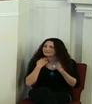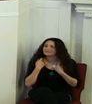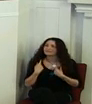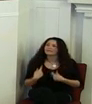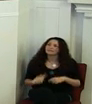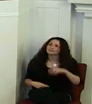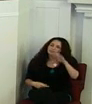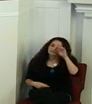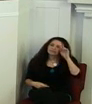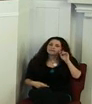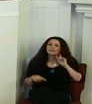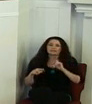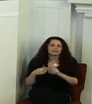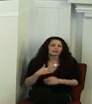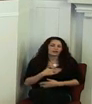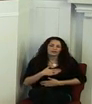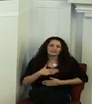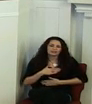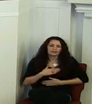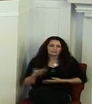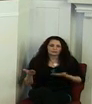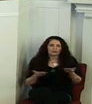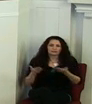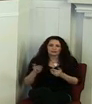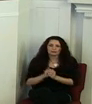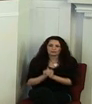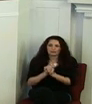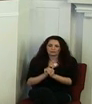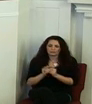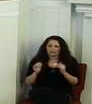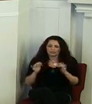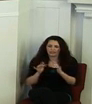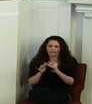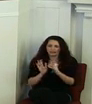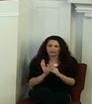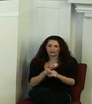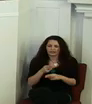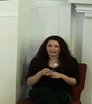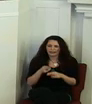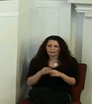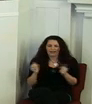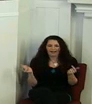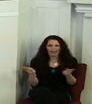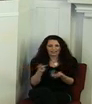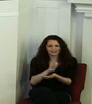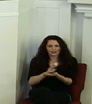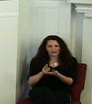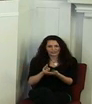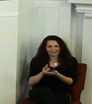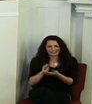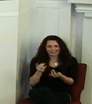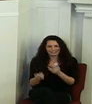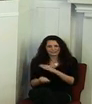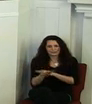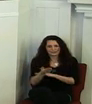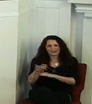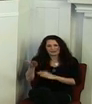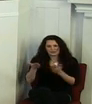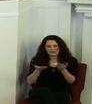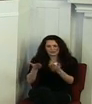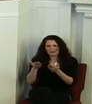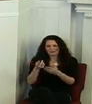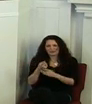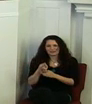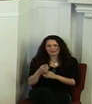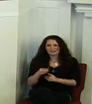It is, as always, a joy to welcome you to worship as we gather in the name of all that is holy, one with each other this morning. Welcome to you,